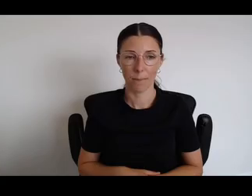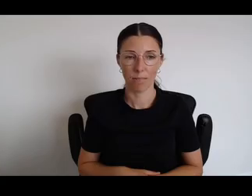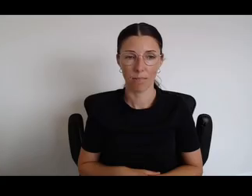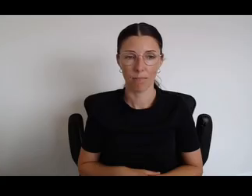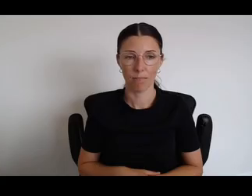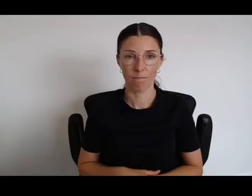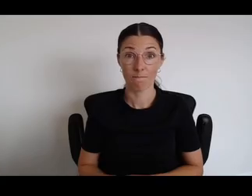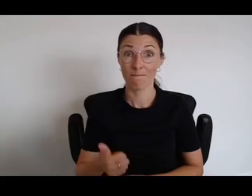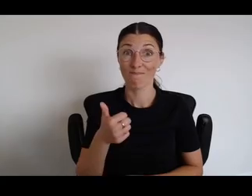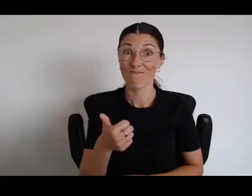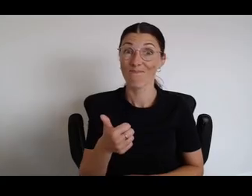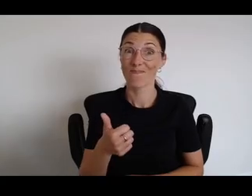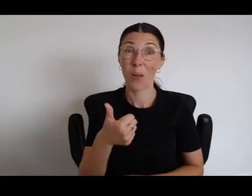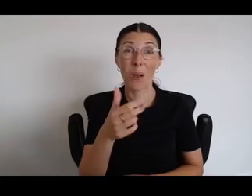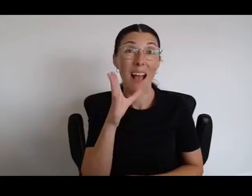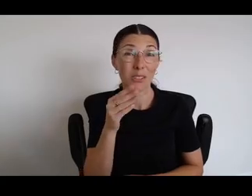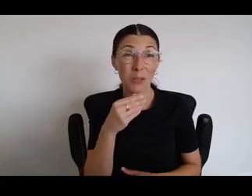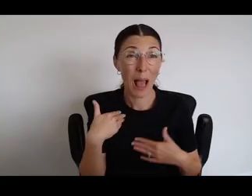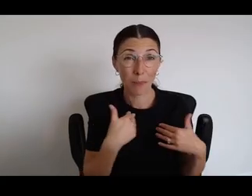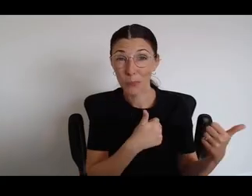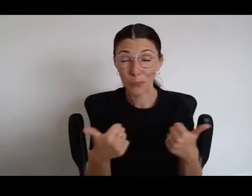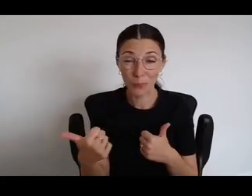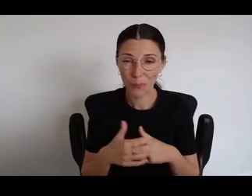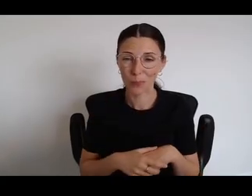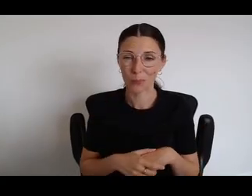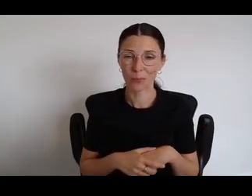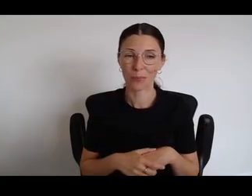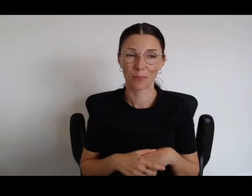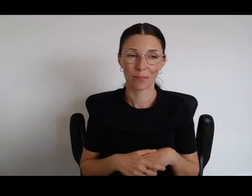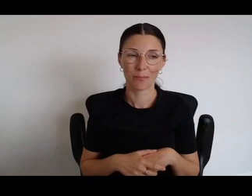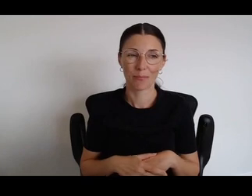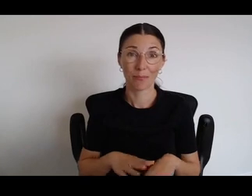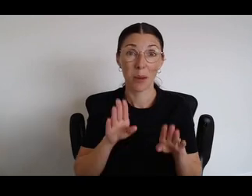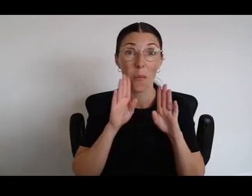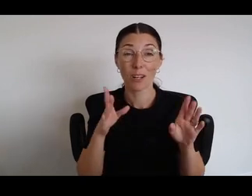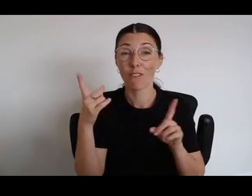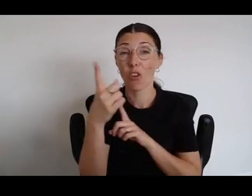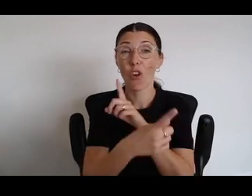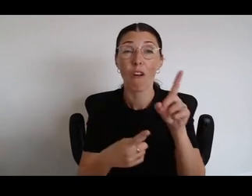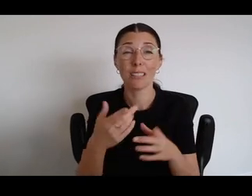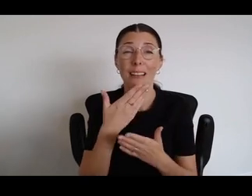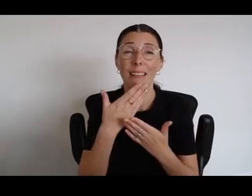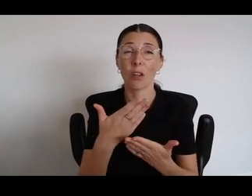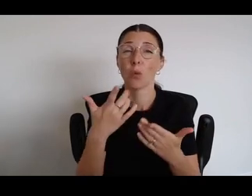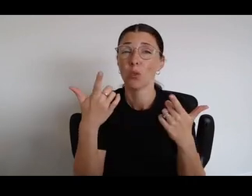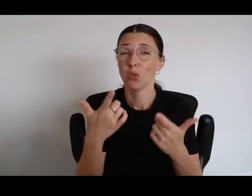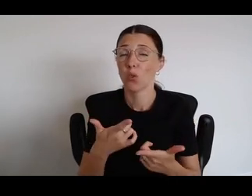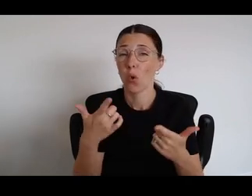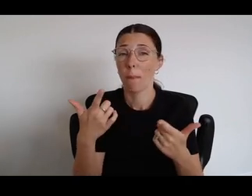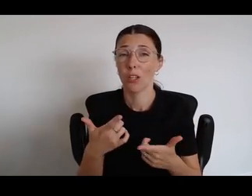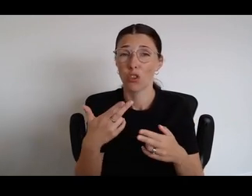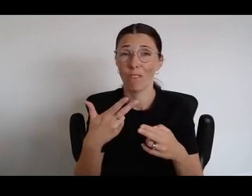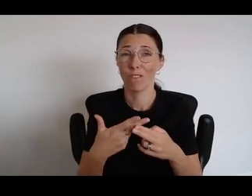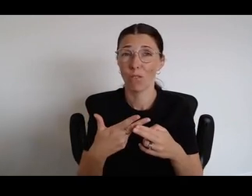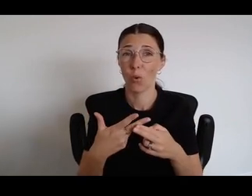Okay, good afternoon, everyone. How are you going? It's a wonderful conference. Thank you so much for having me